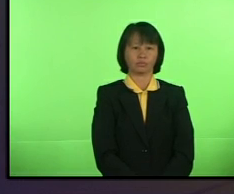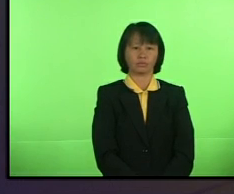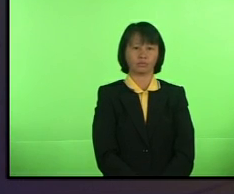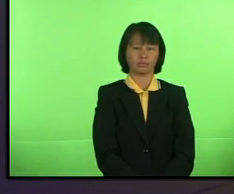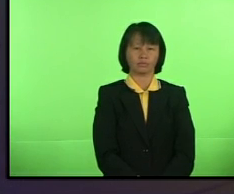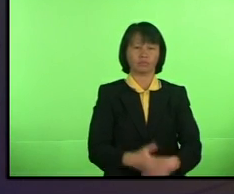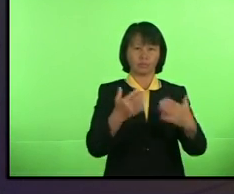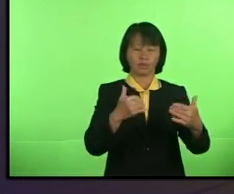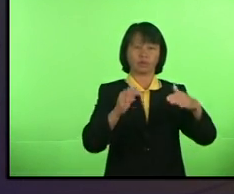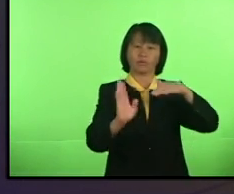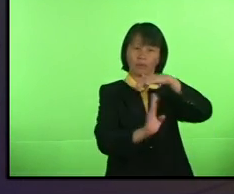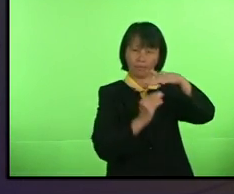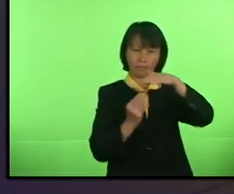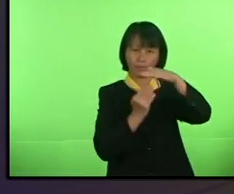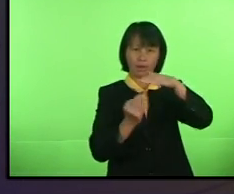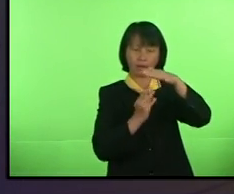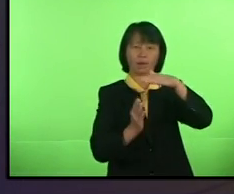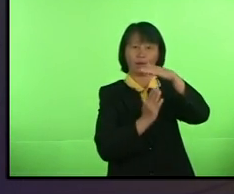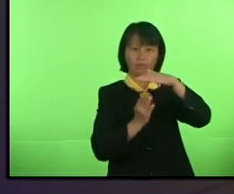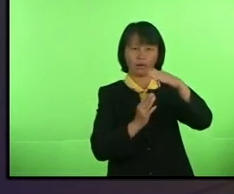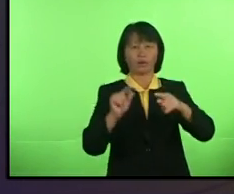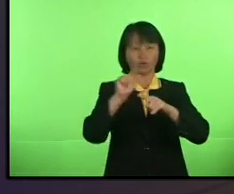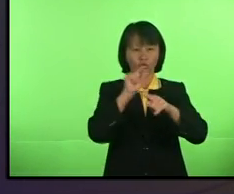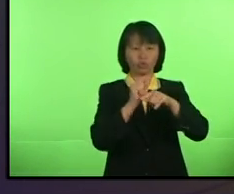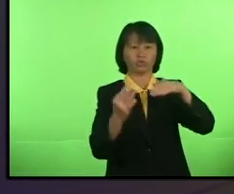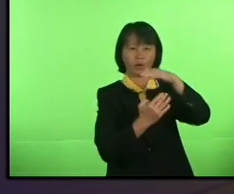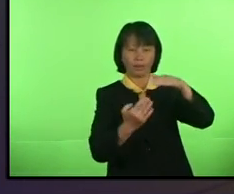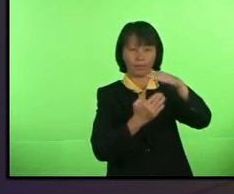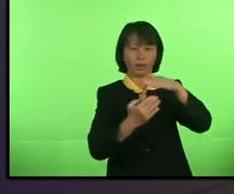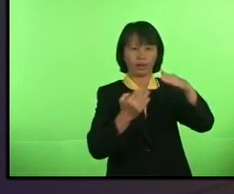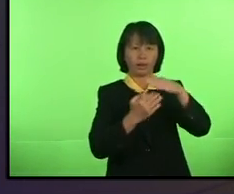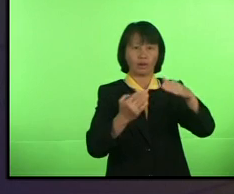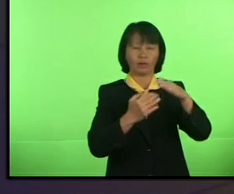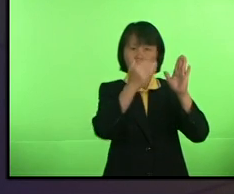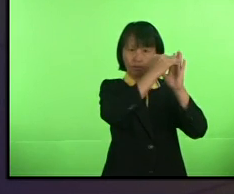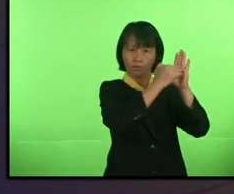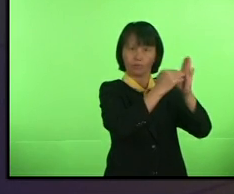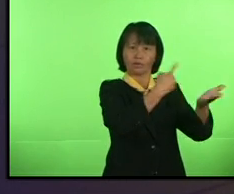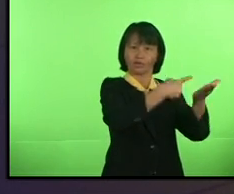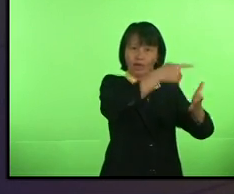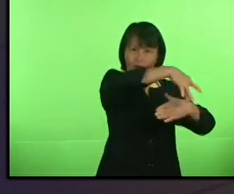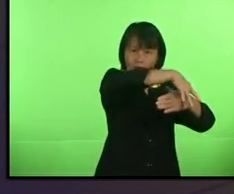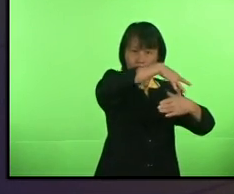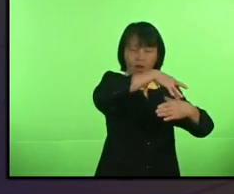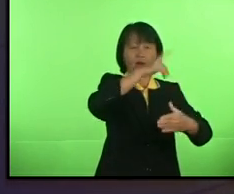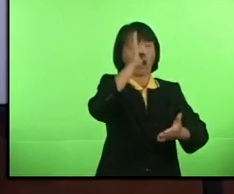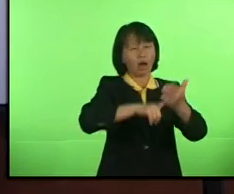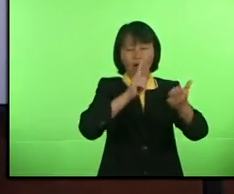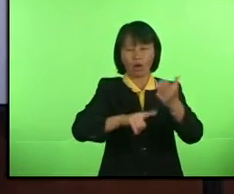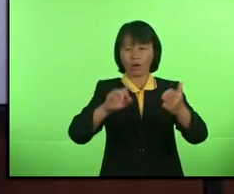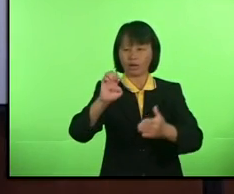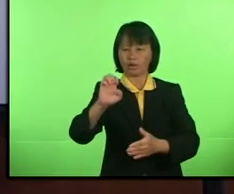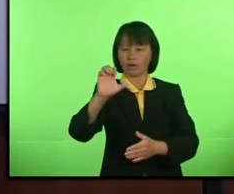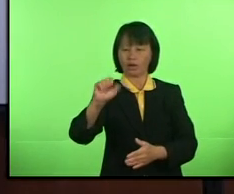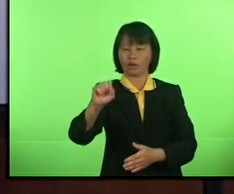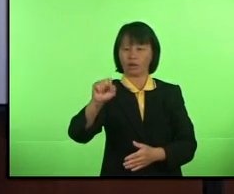So, basically, use the basic essay outline discussed earlier. Any forms of essay,